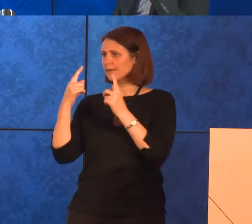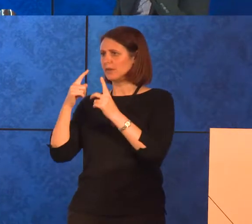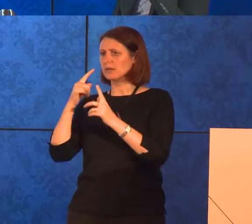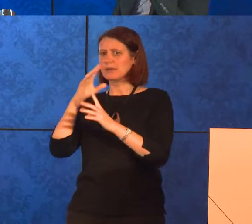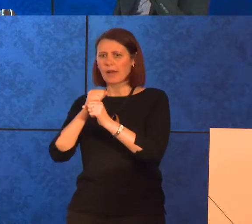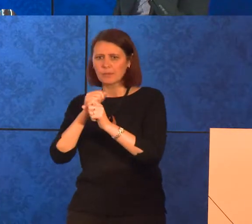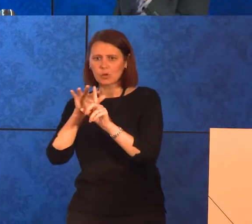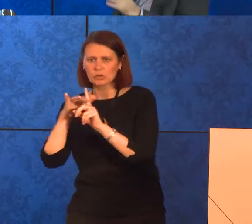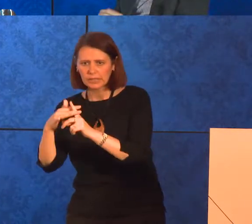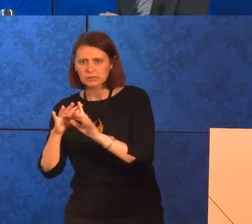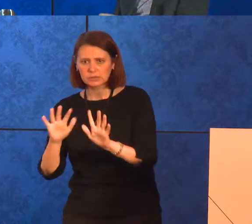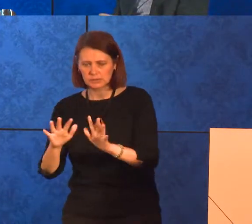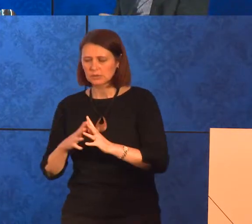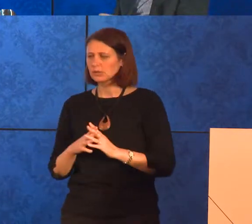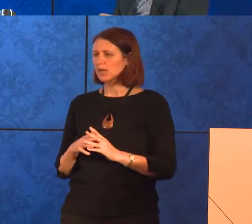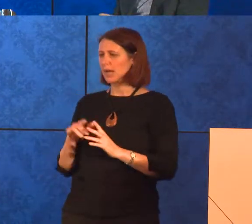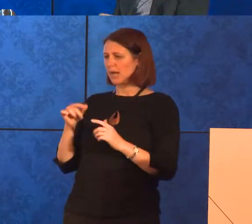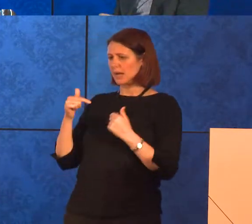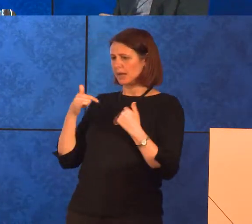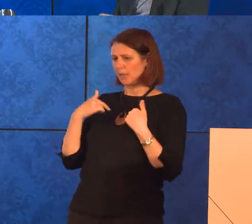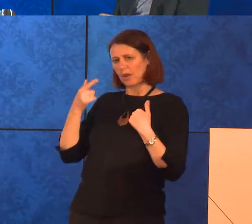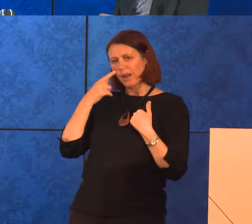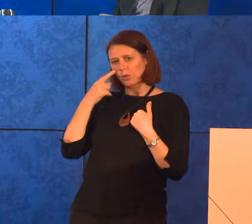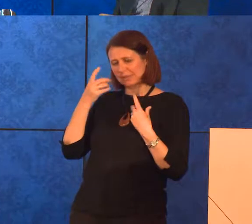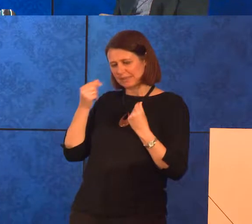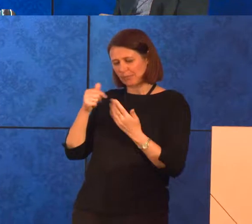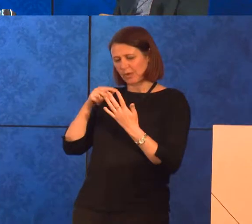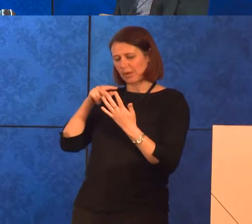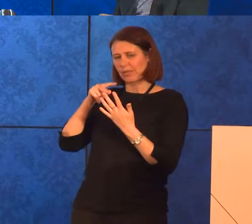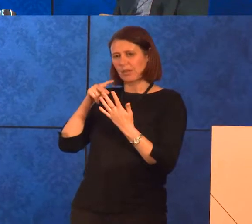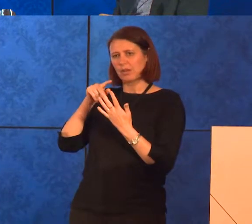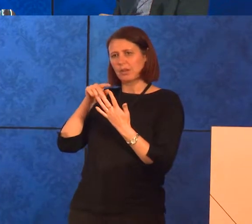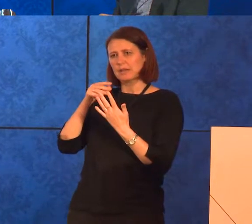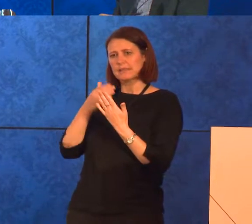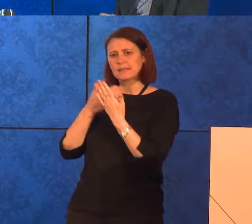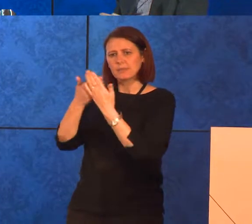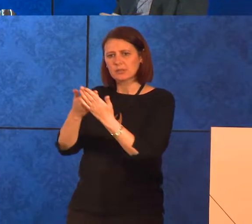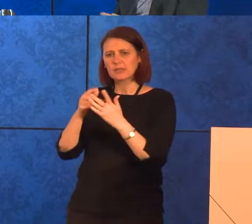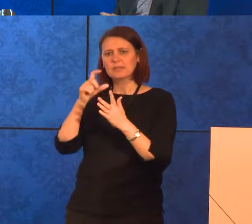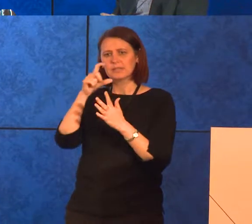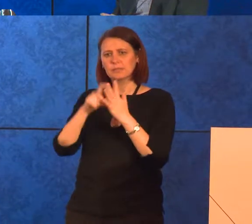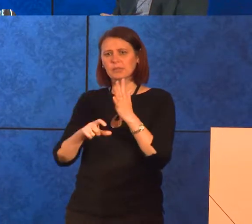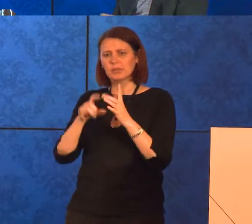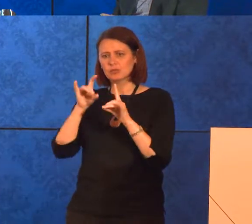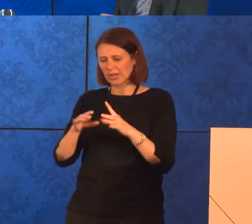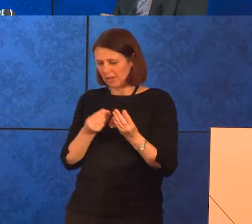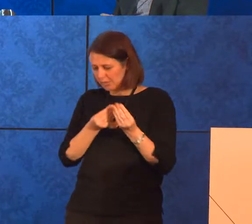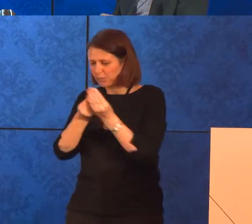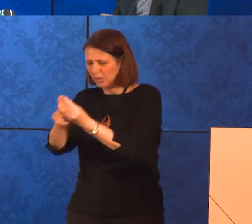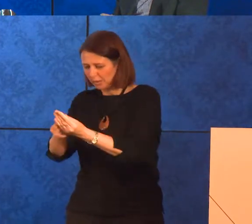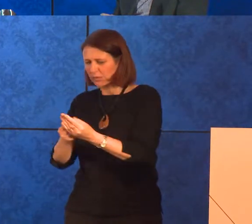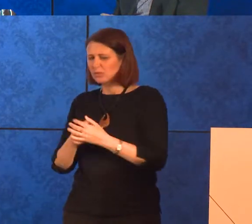I looked back at some of the submissions that not I, but people with Disability Australia put forward during that Child Abuse Royal